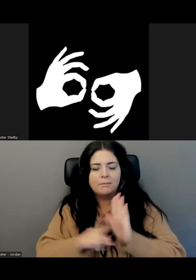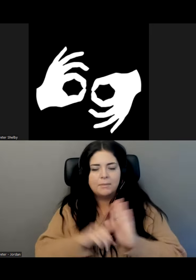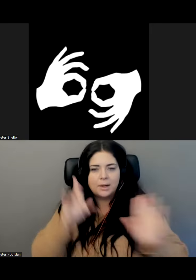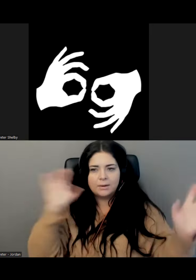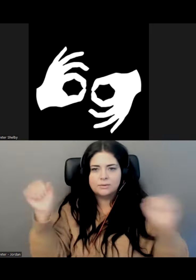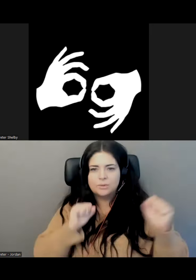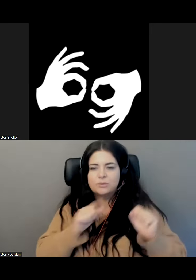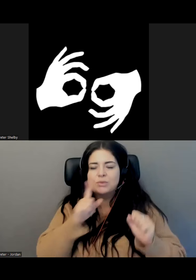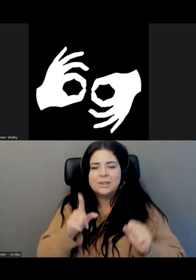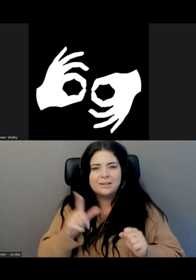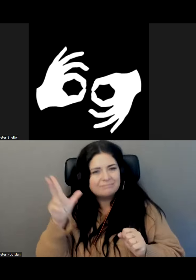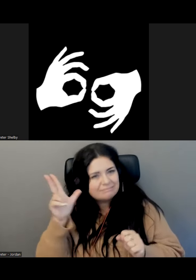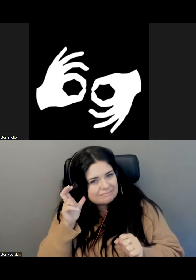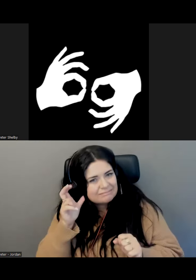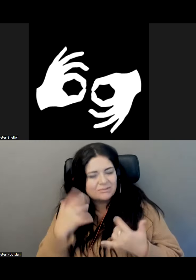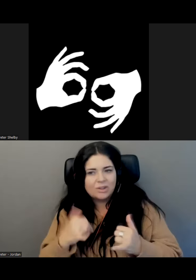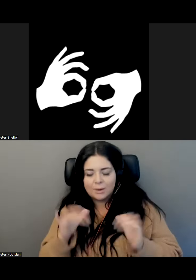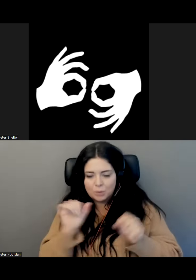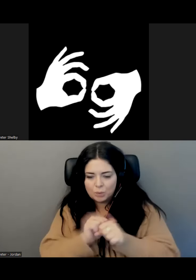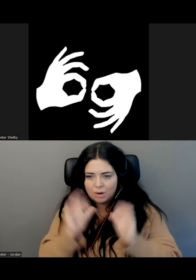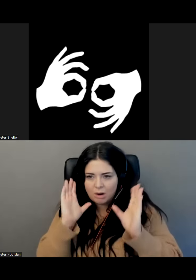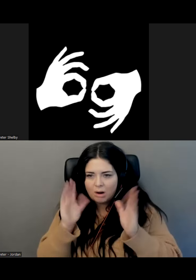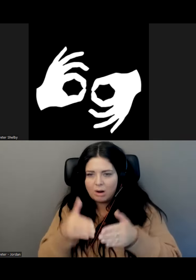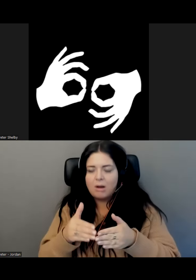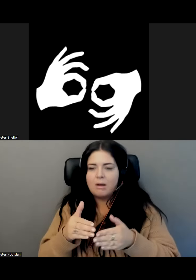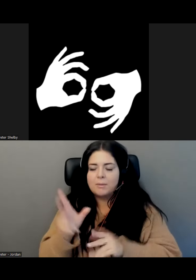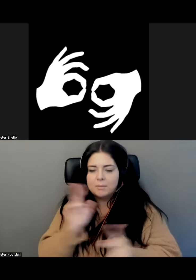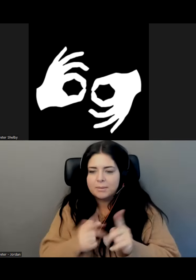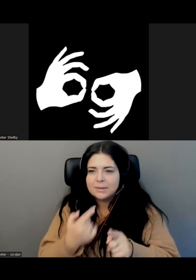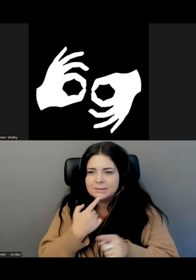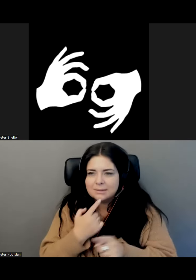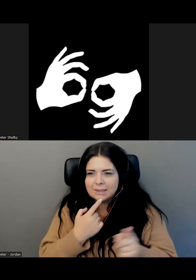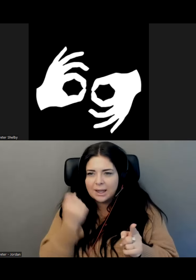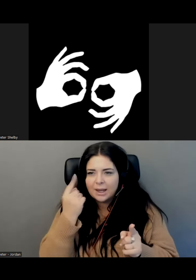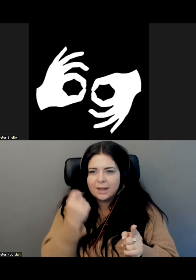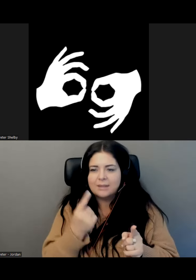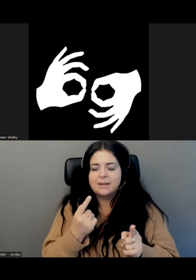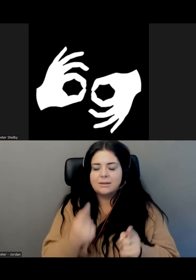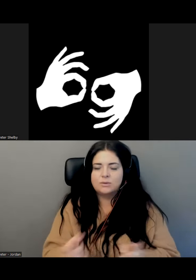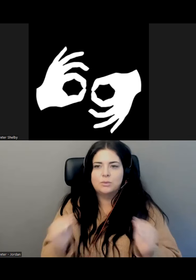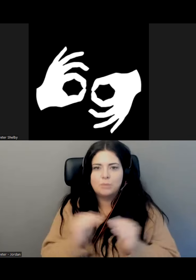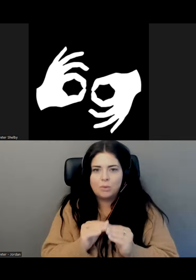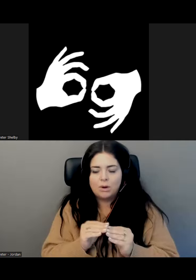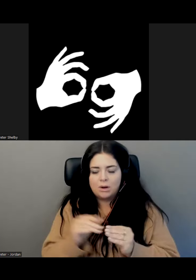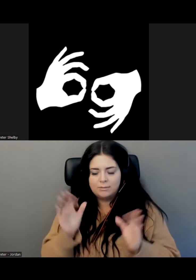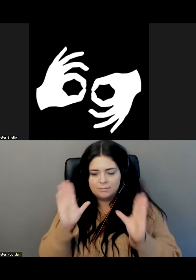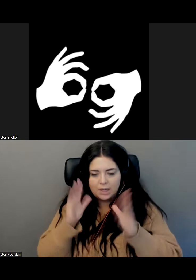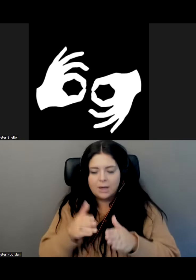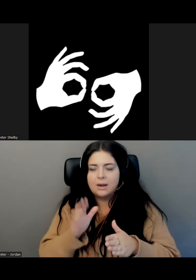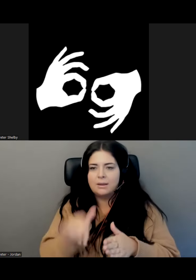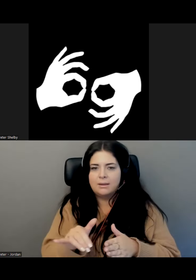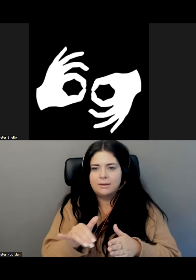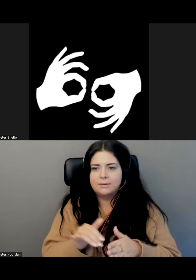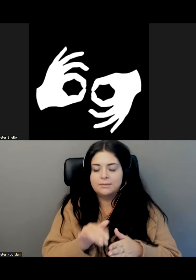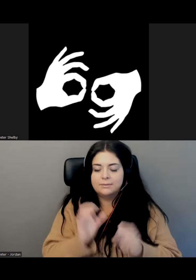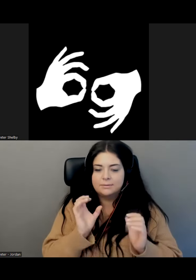you're really straining and honing in on what people are saying to you, trying your best to hear. That can